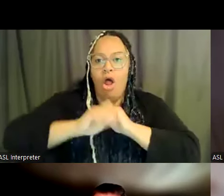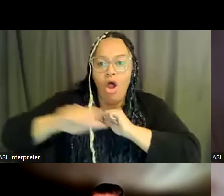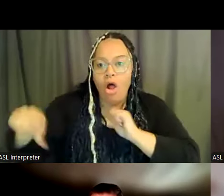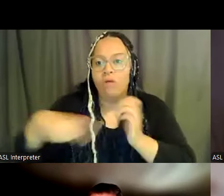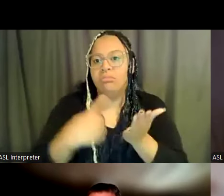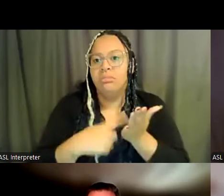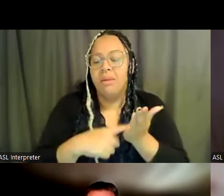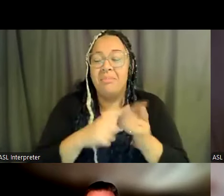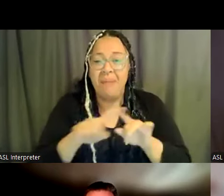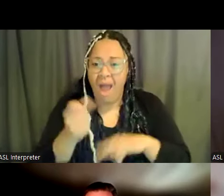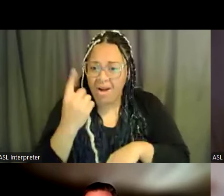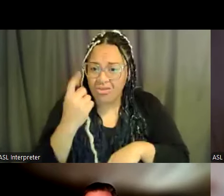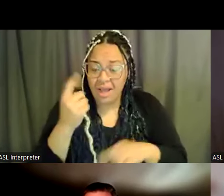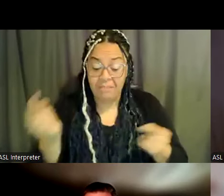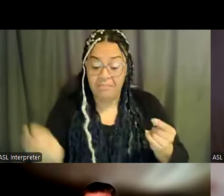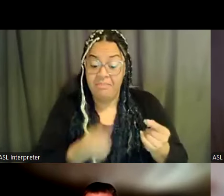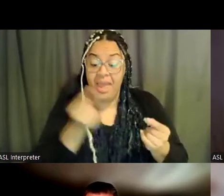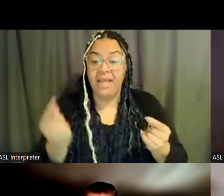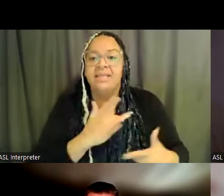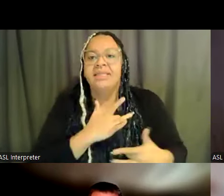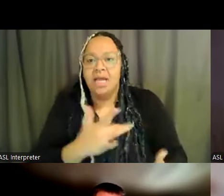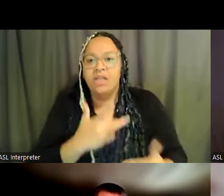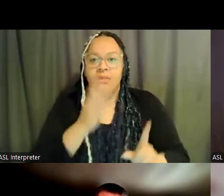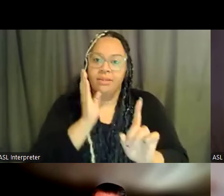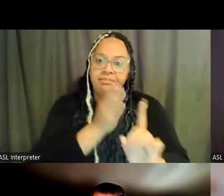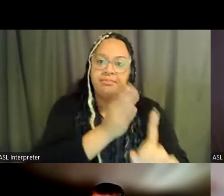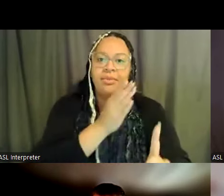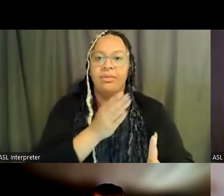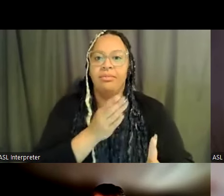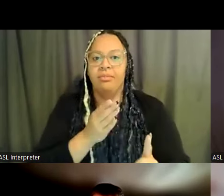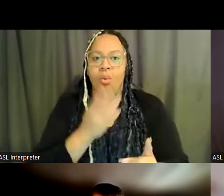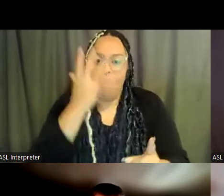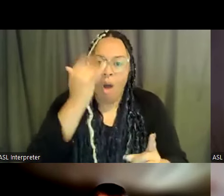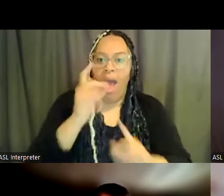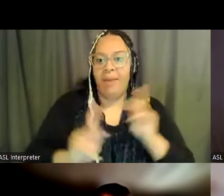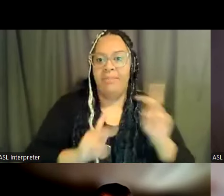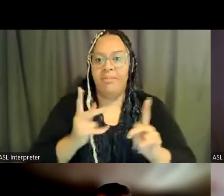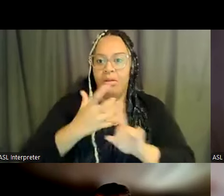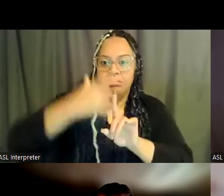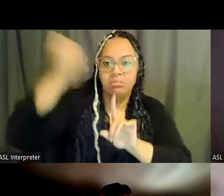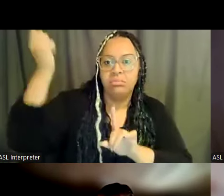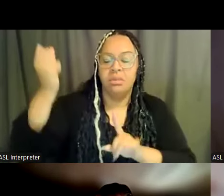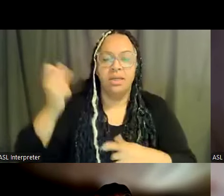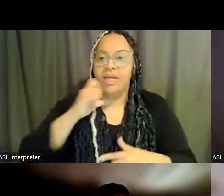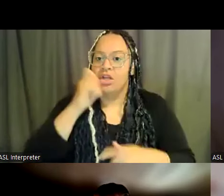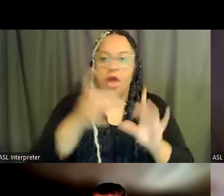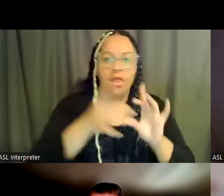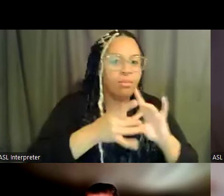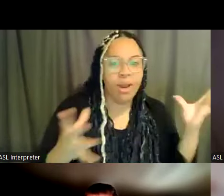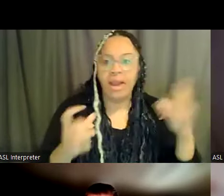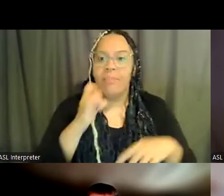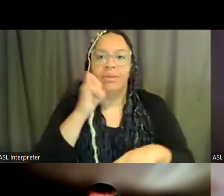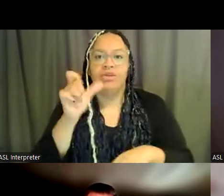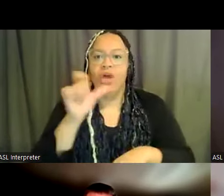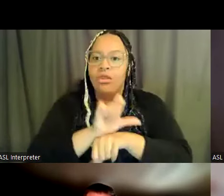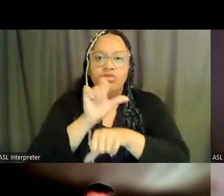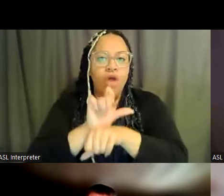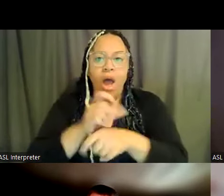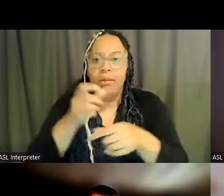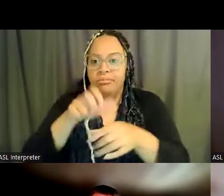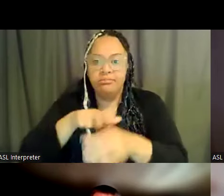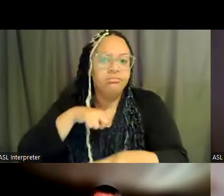pain is typically the driving force for suicide. It's not this, or it's not the breakup, it's not the job loss, it's not the